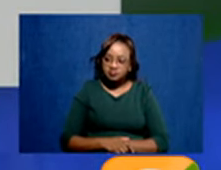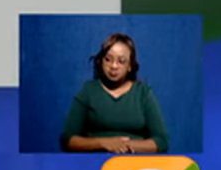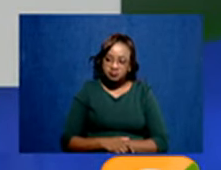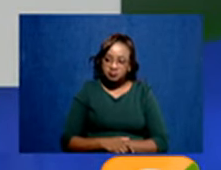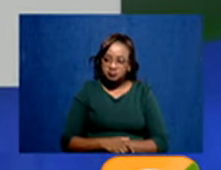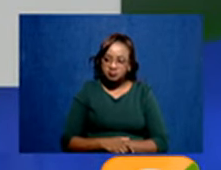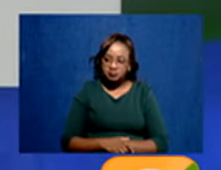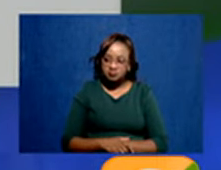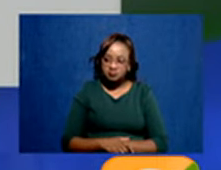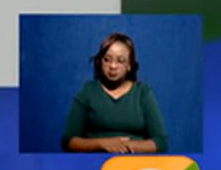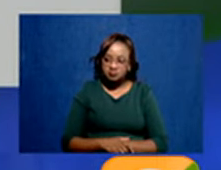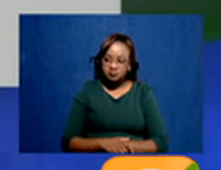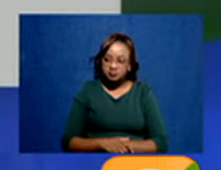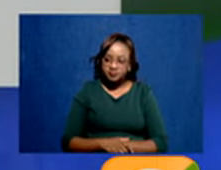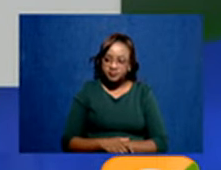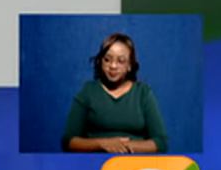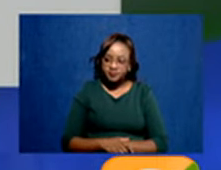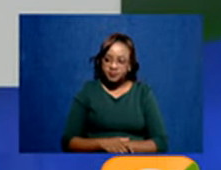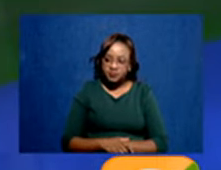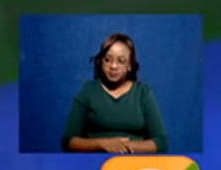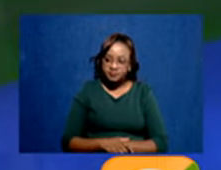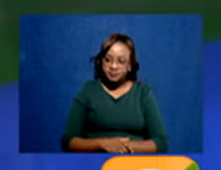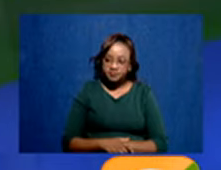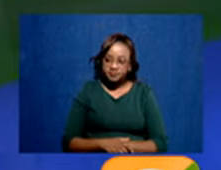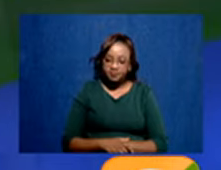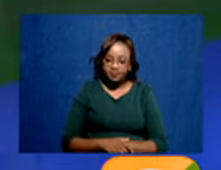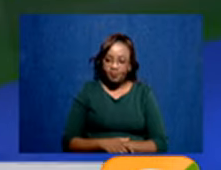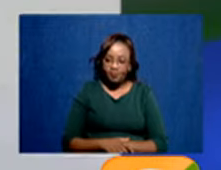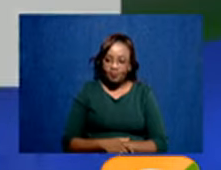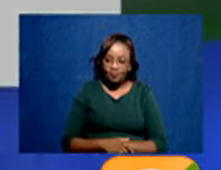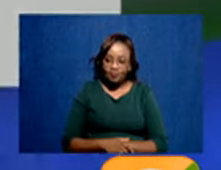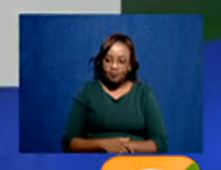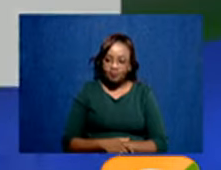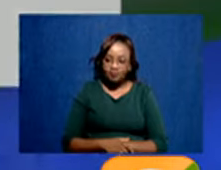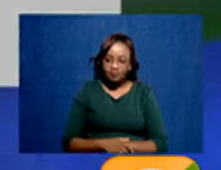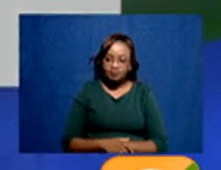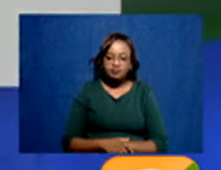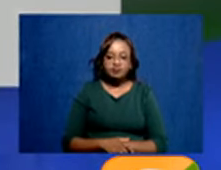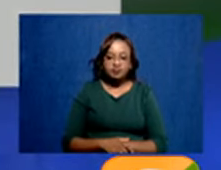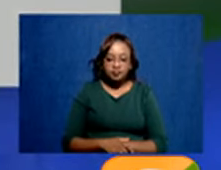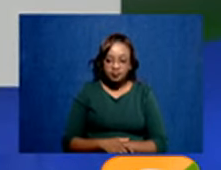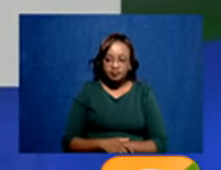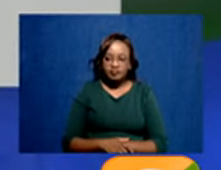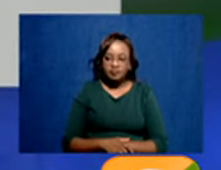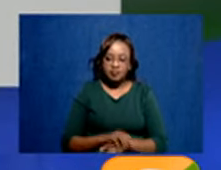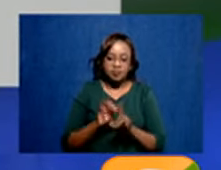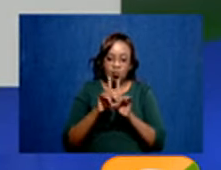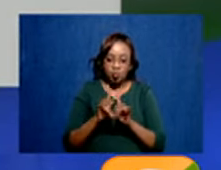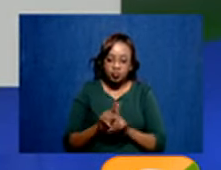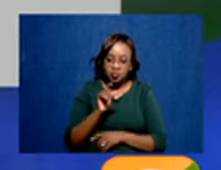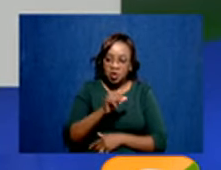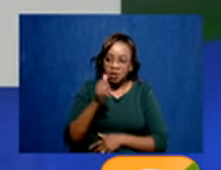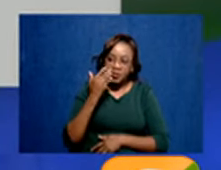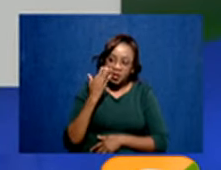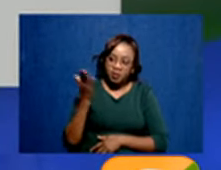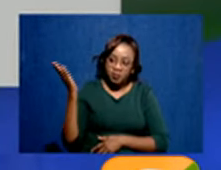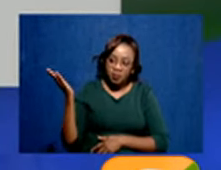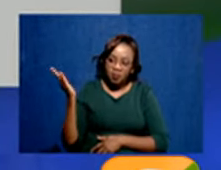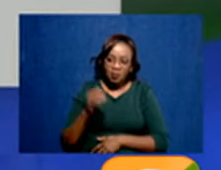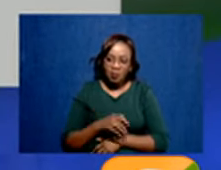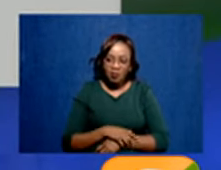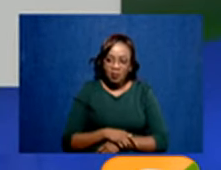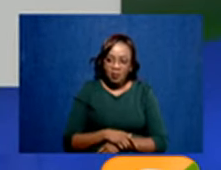and the International Basic Education curricula, singling out grade 4 books which they claim contain content on